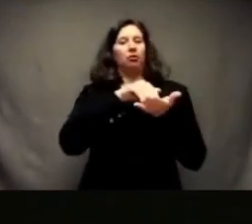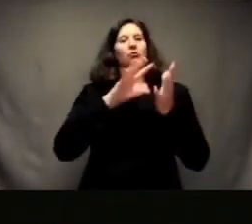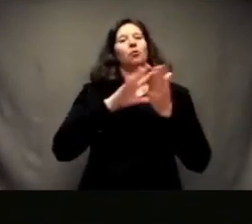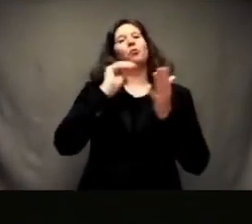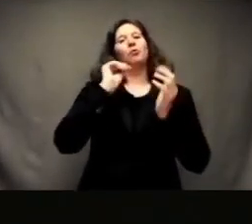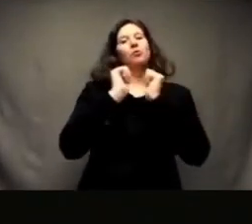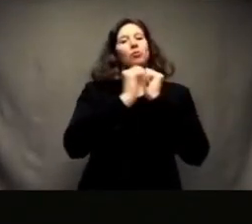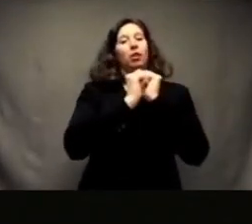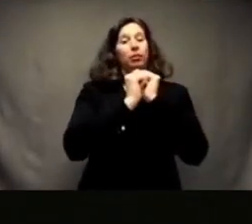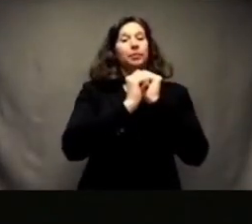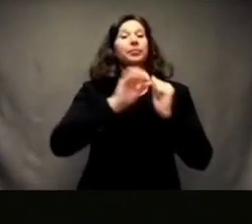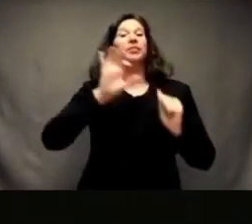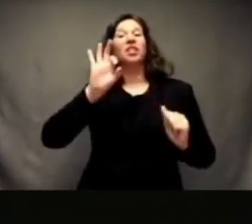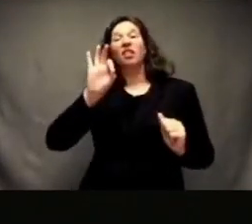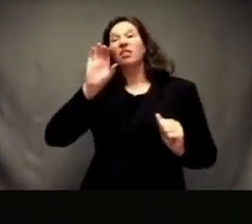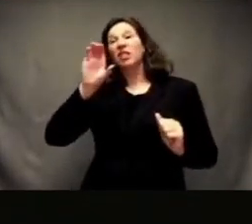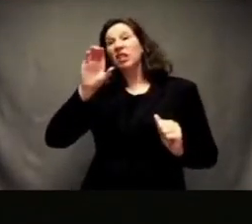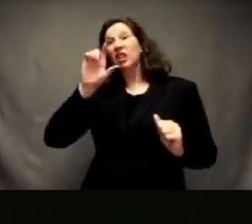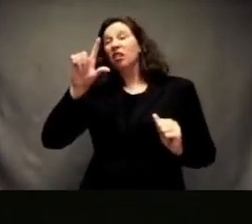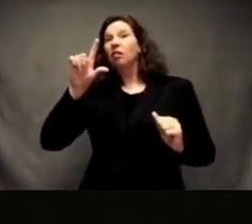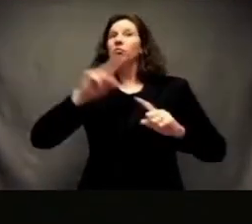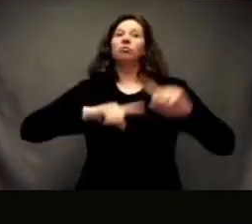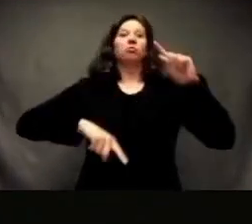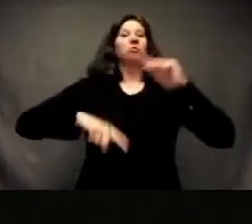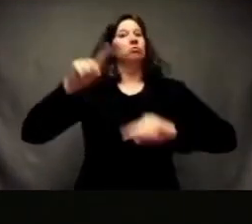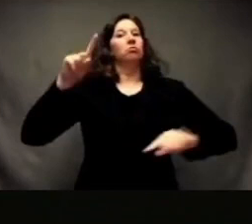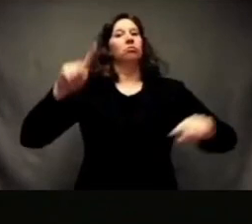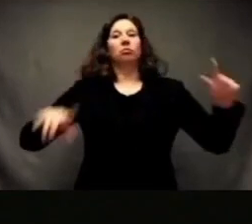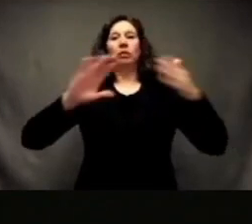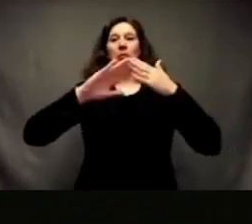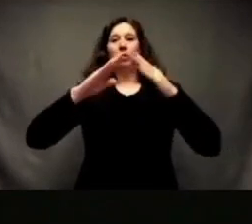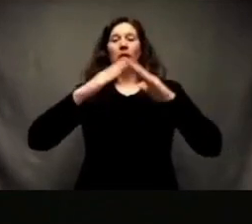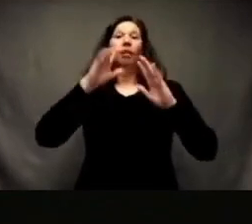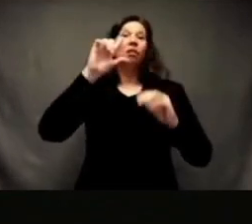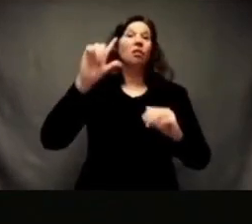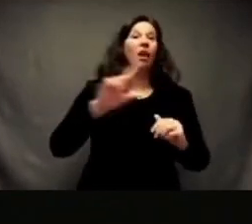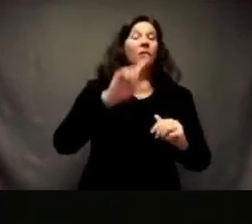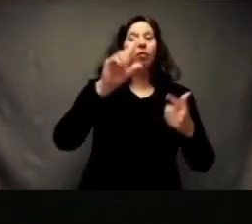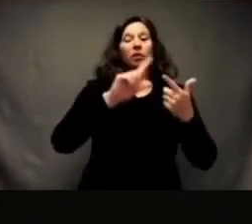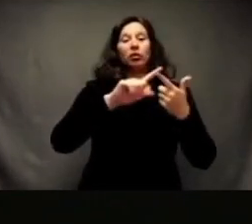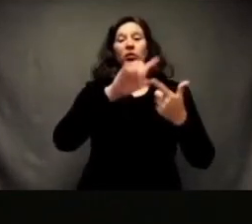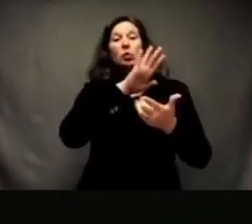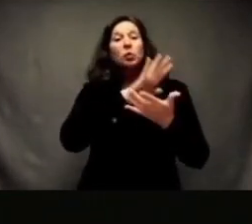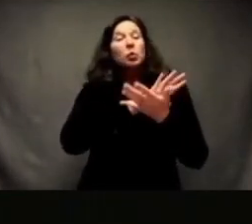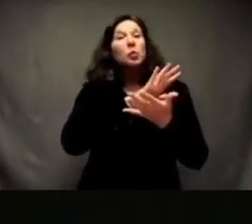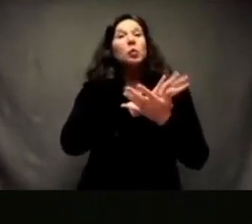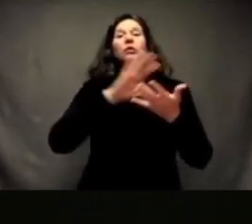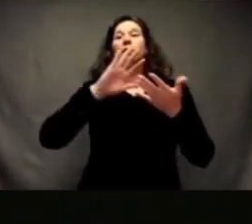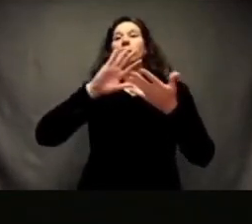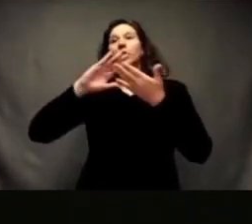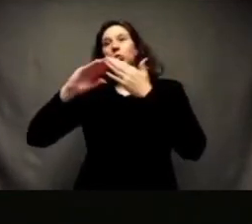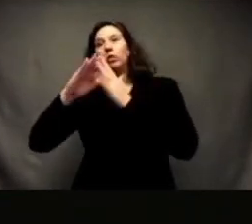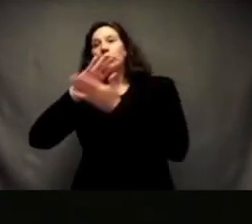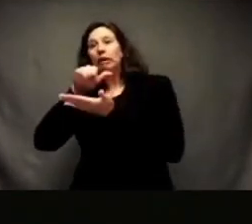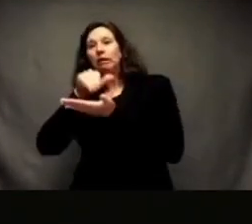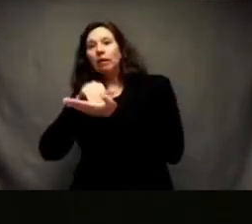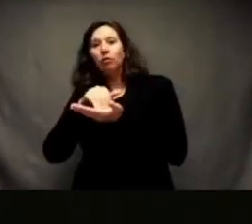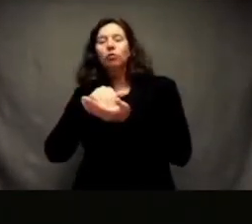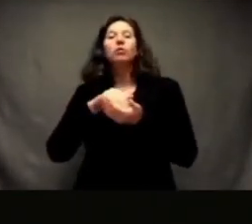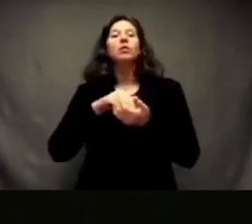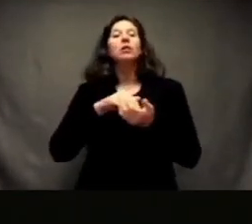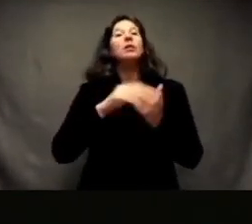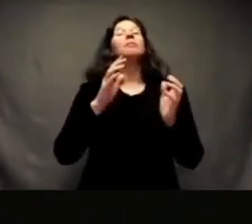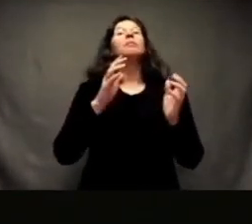FCL happens in all kinds of community spaces, libraries, schools, community centers. We especially work